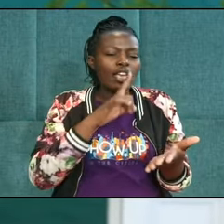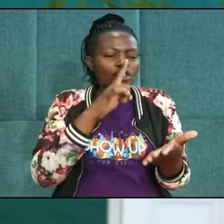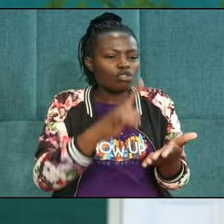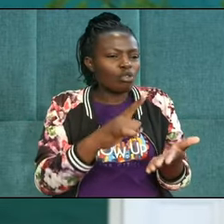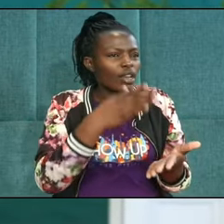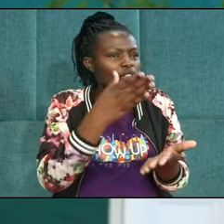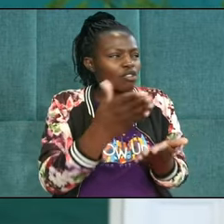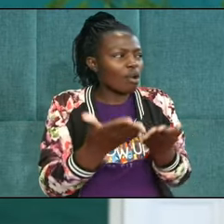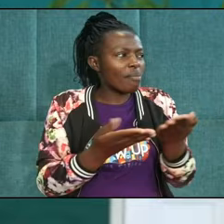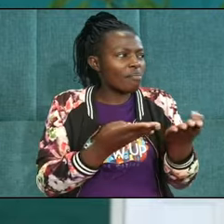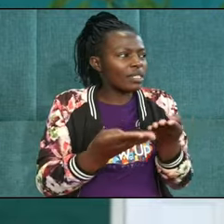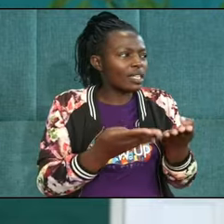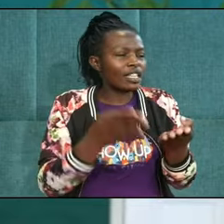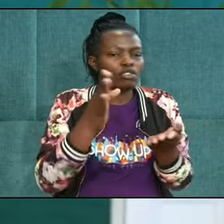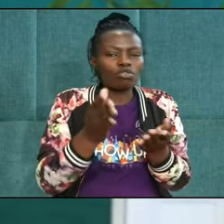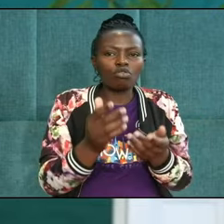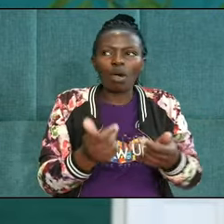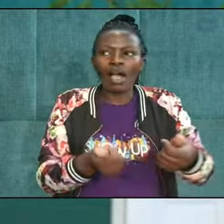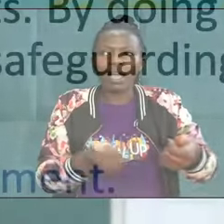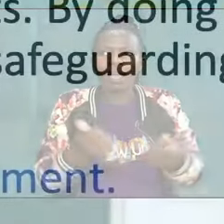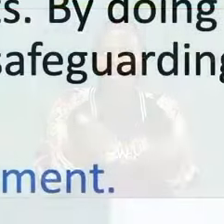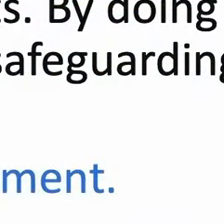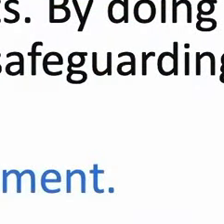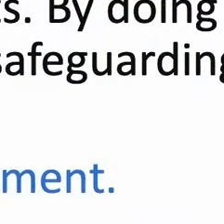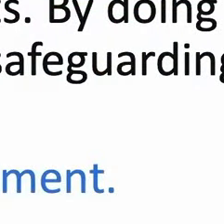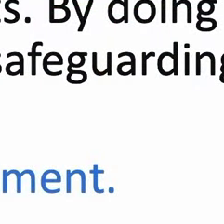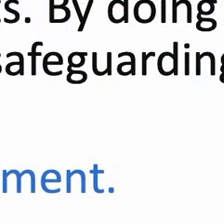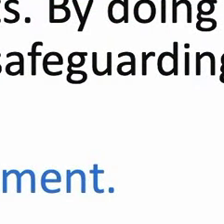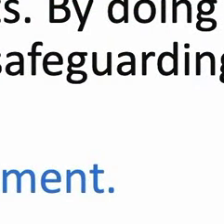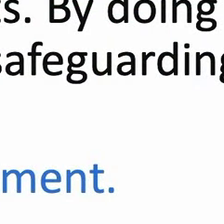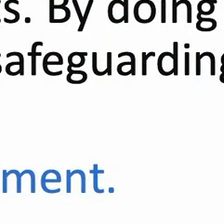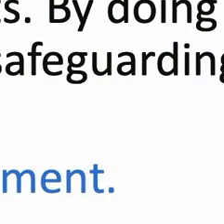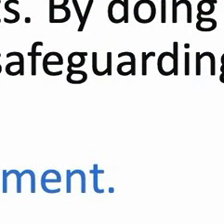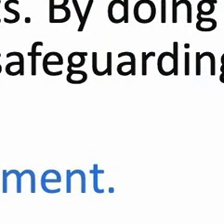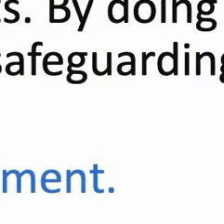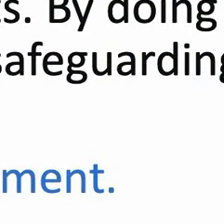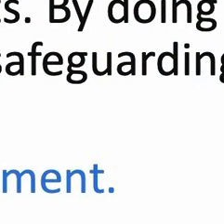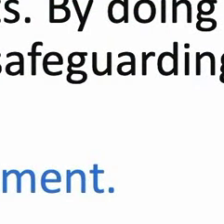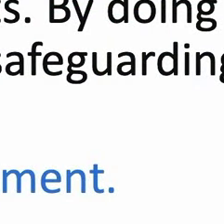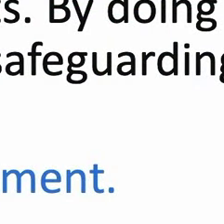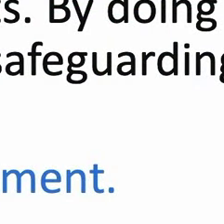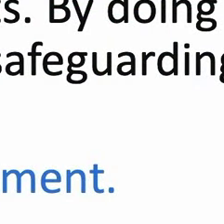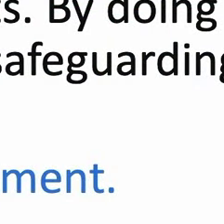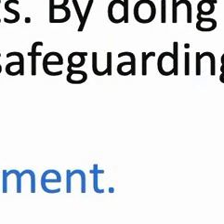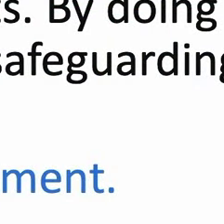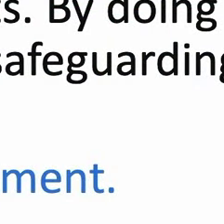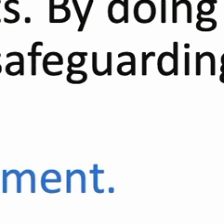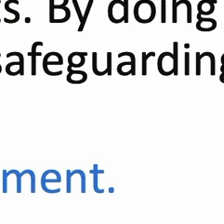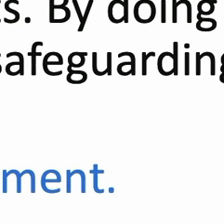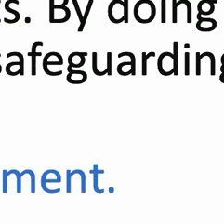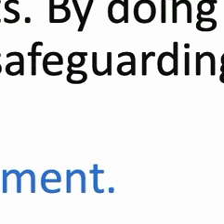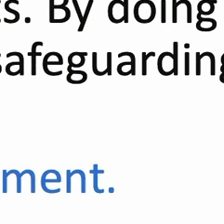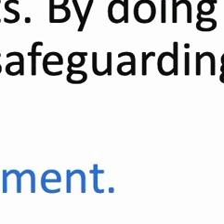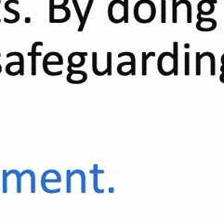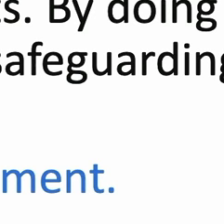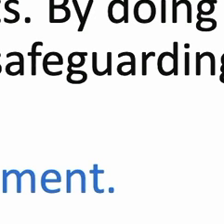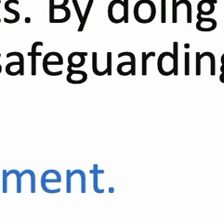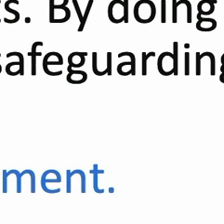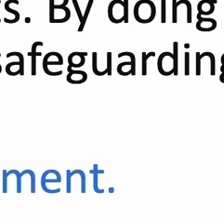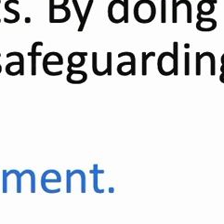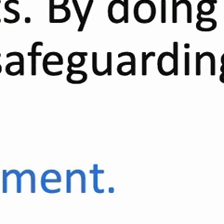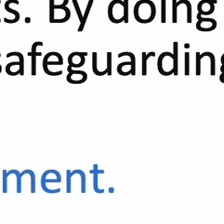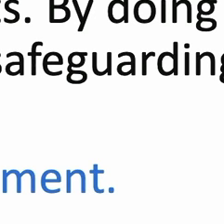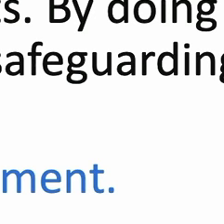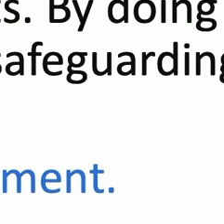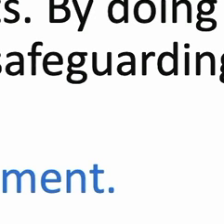sometimes our homes? You hope to avoid any type of accidents. Are you following? So what are you doing in a